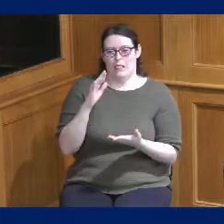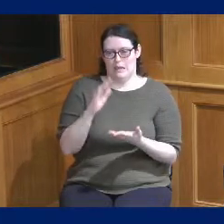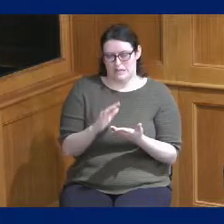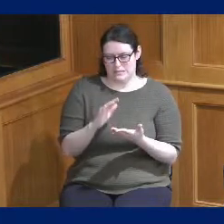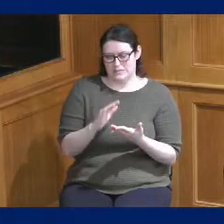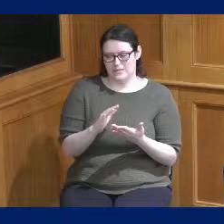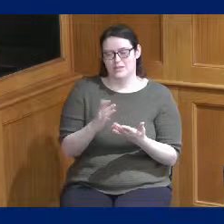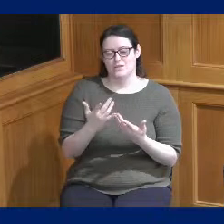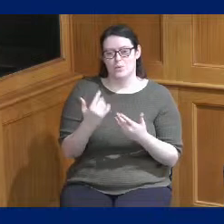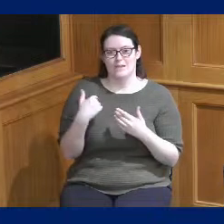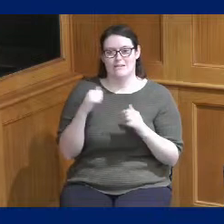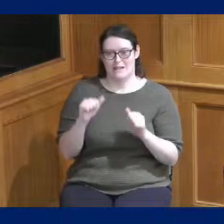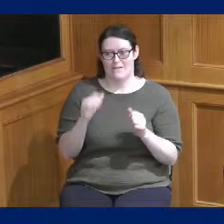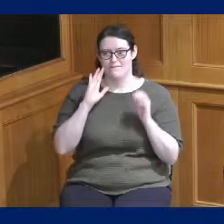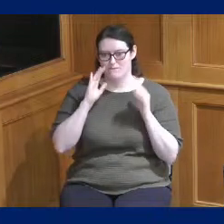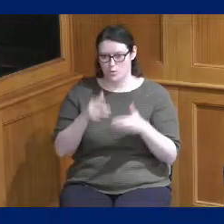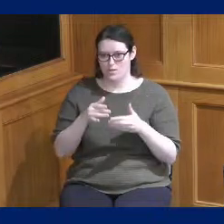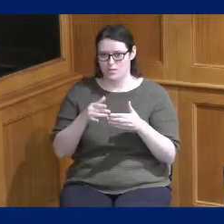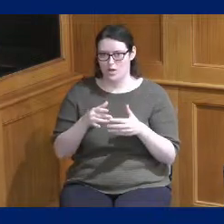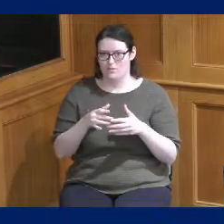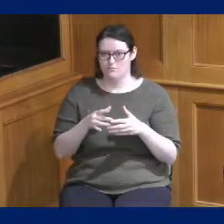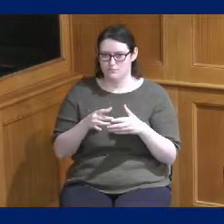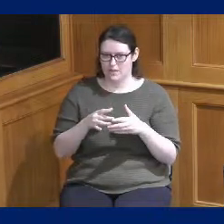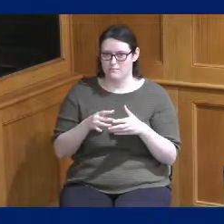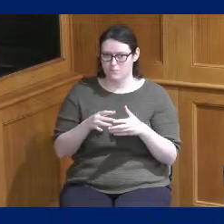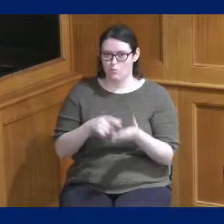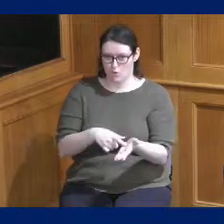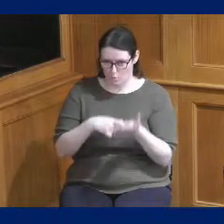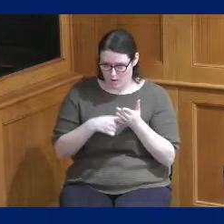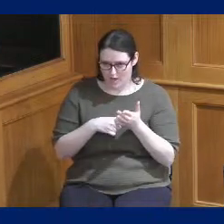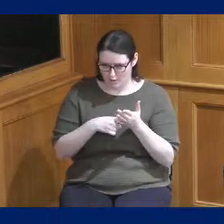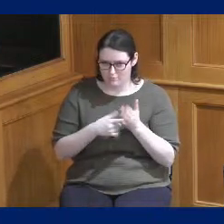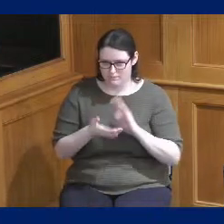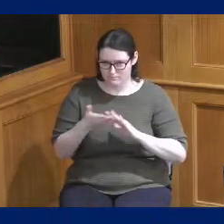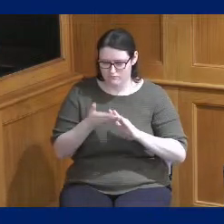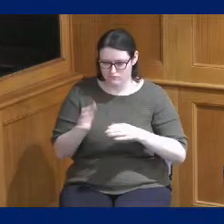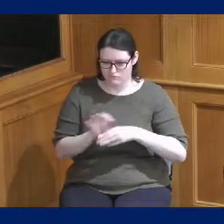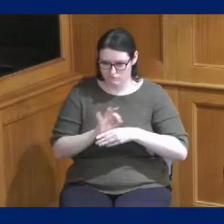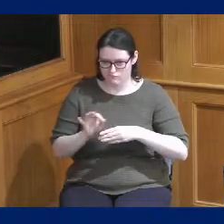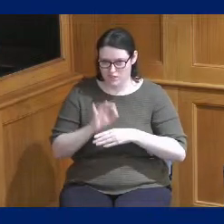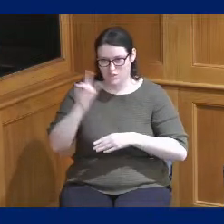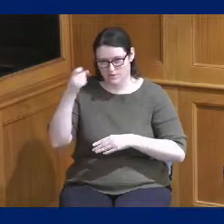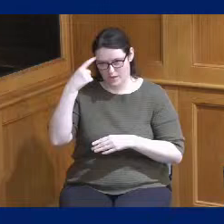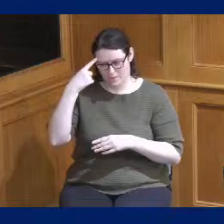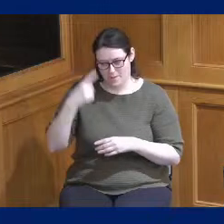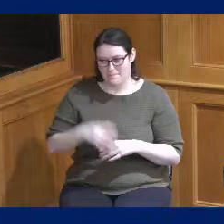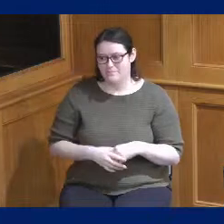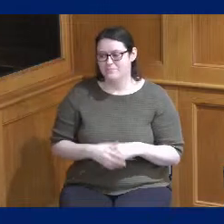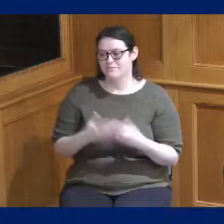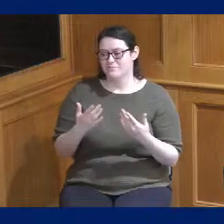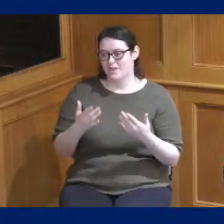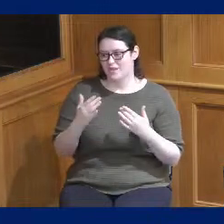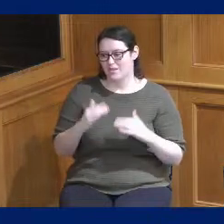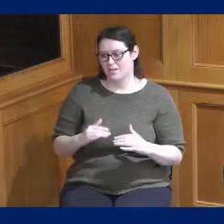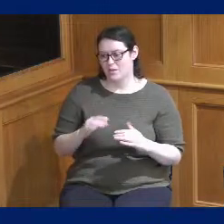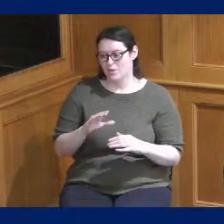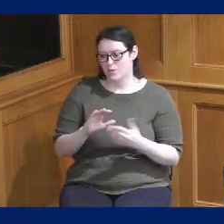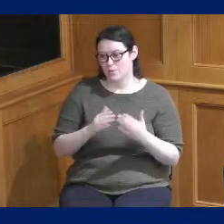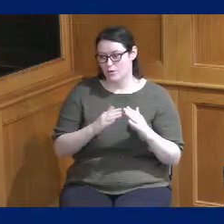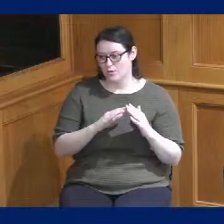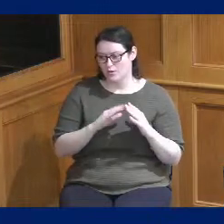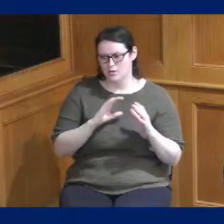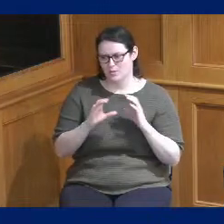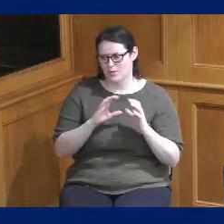of county government. The communications center budget is down $1.14 million as they draw on reserves. Also just noted that the sheriff is